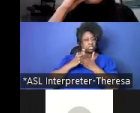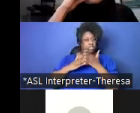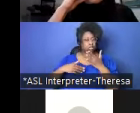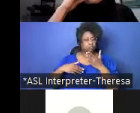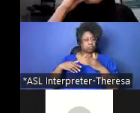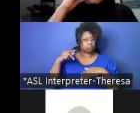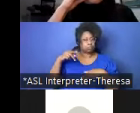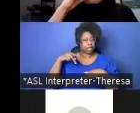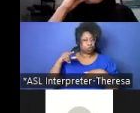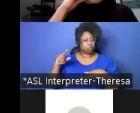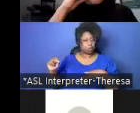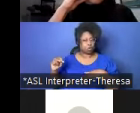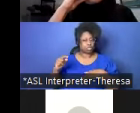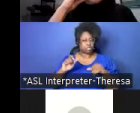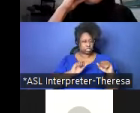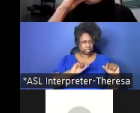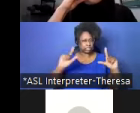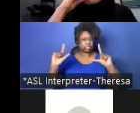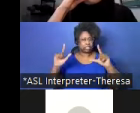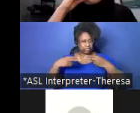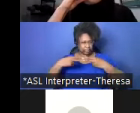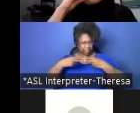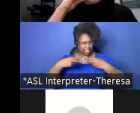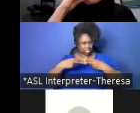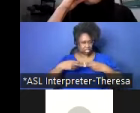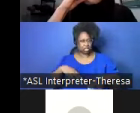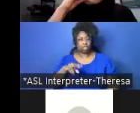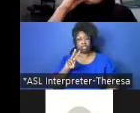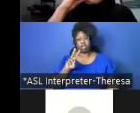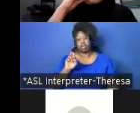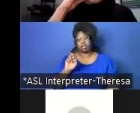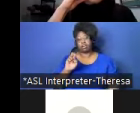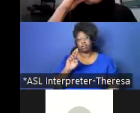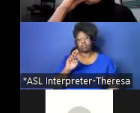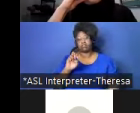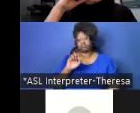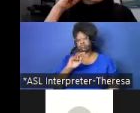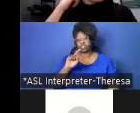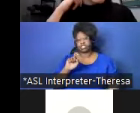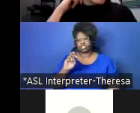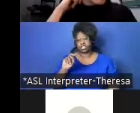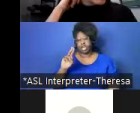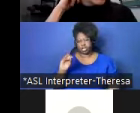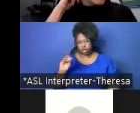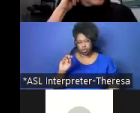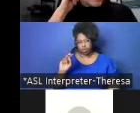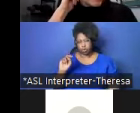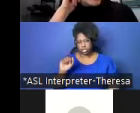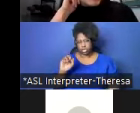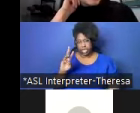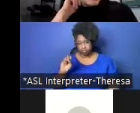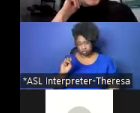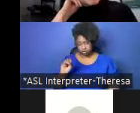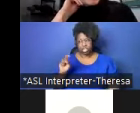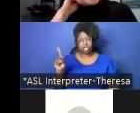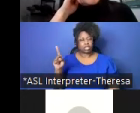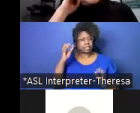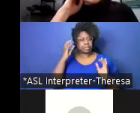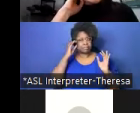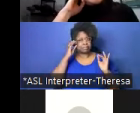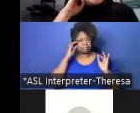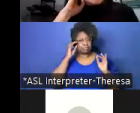a surge barrier across the Verrazano Straits, Verrazano Narrows, beg your pardon. I think it's a very, very